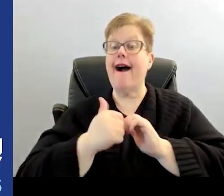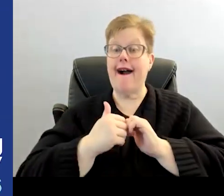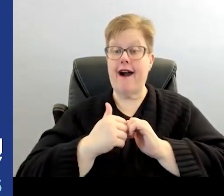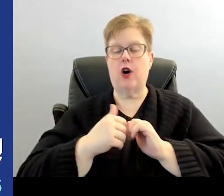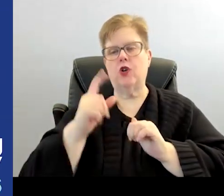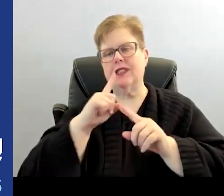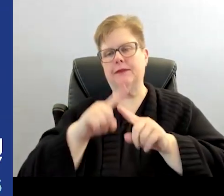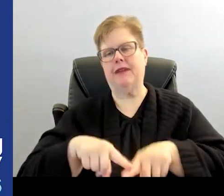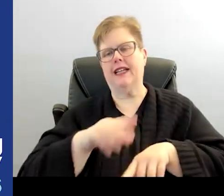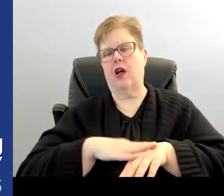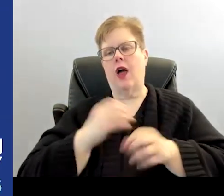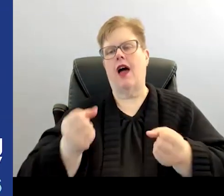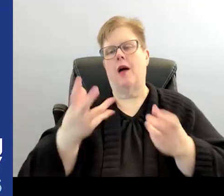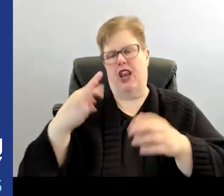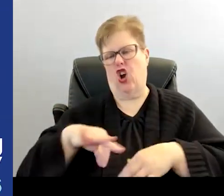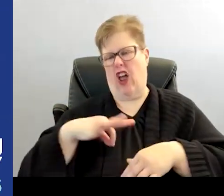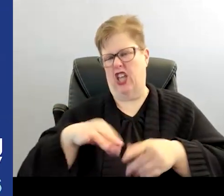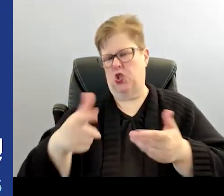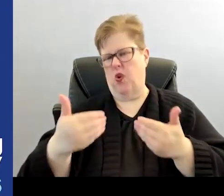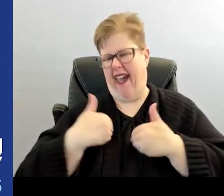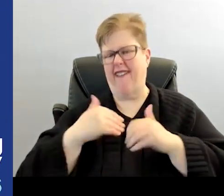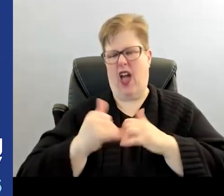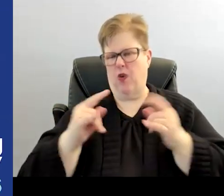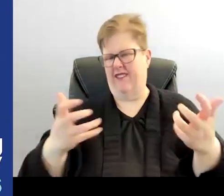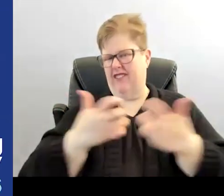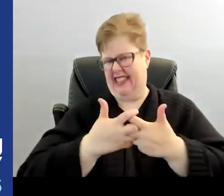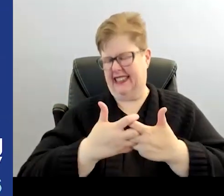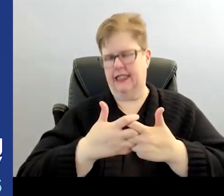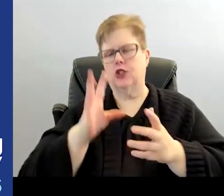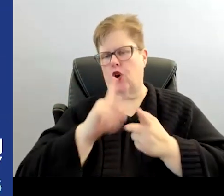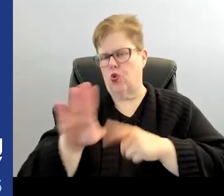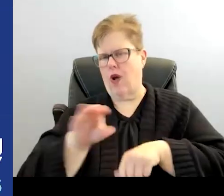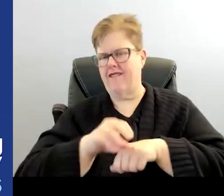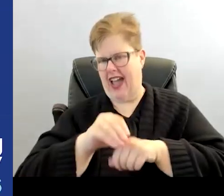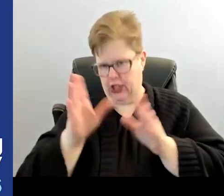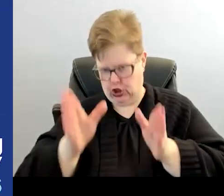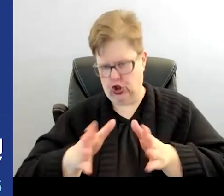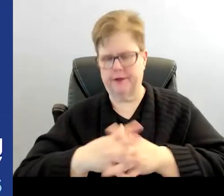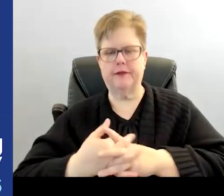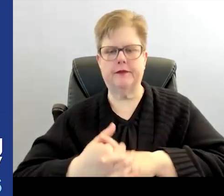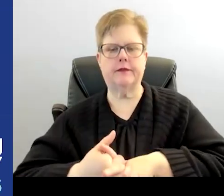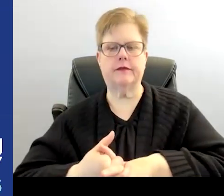really does depend on the number of credits you have in and how they fit. Please talk to your advisor about that.